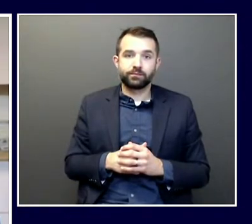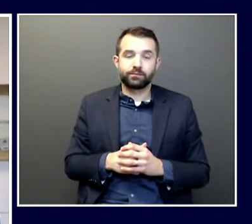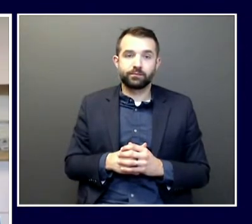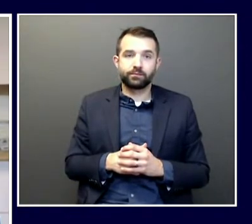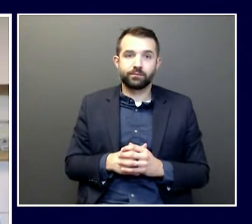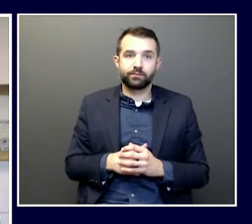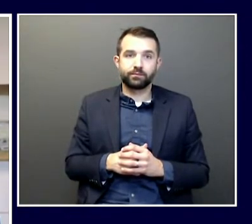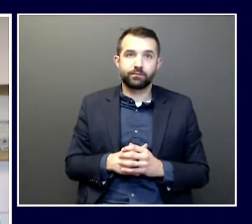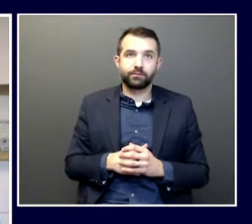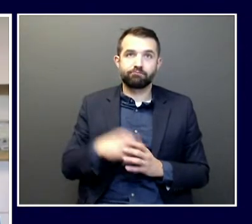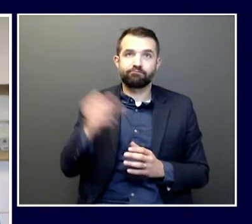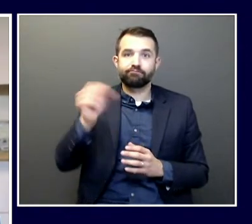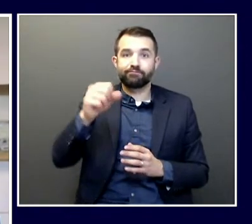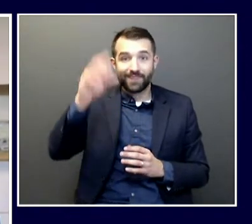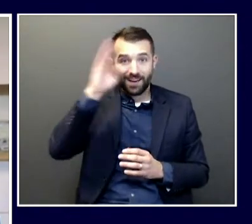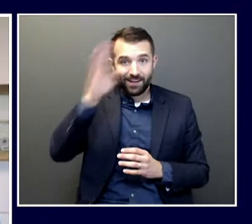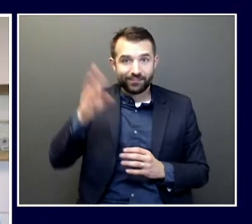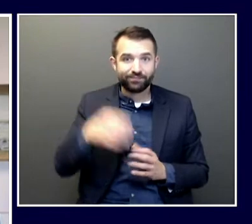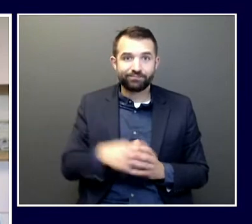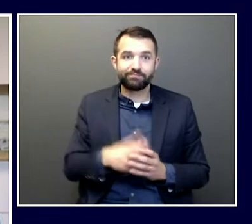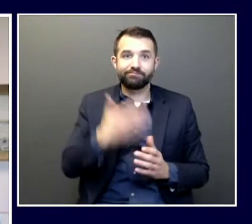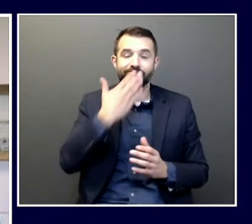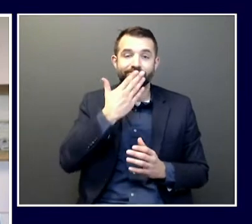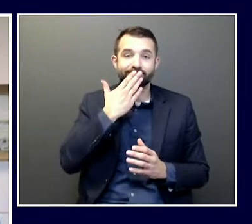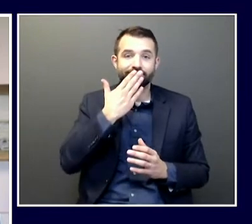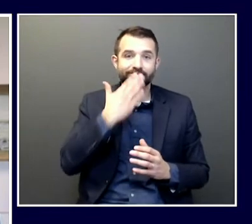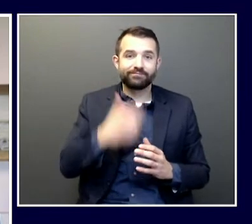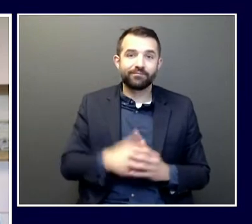Yes, hi. Thanks for the Spinal Tap reference.